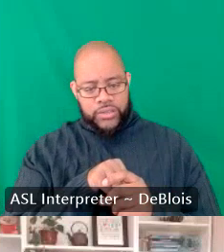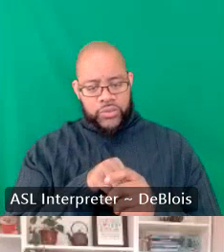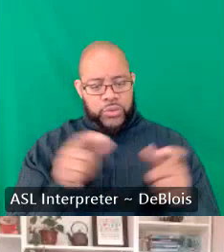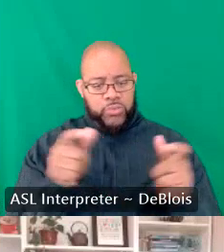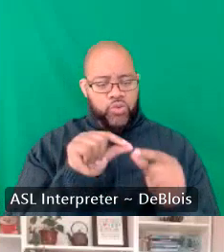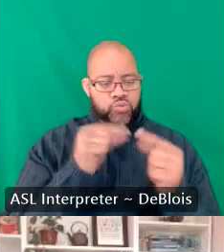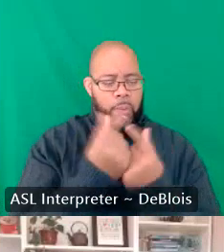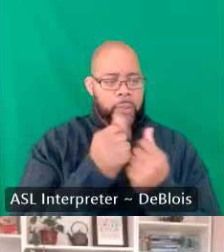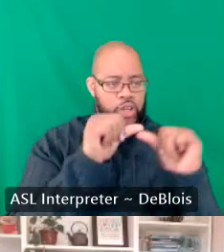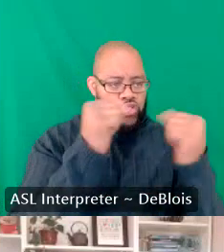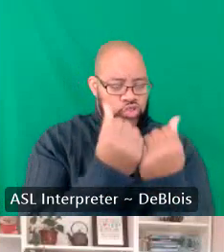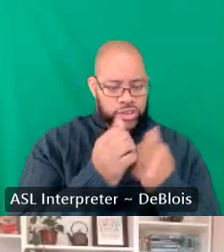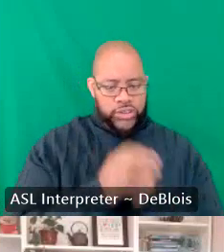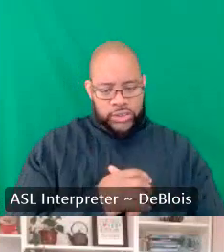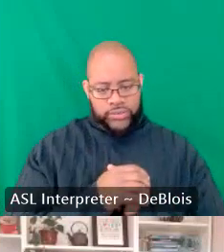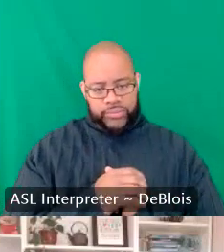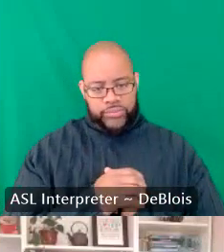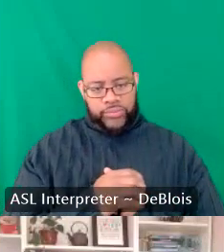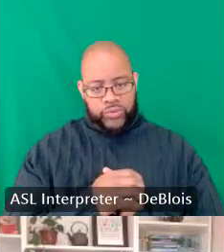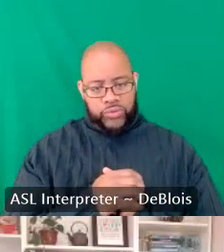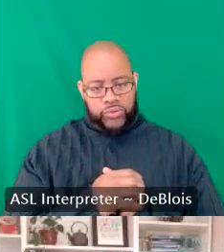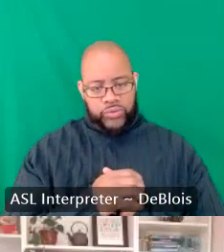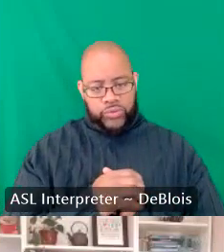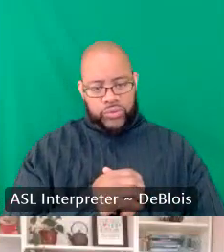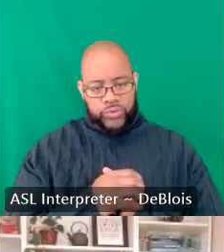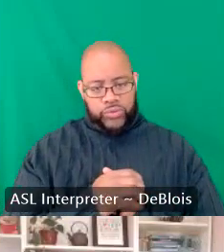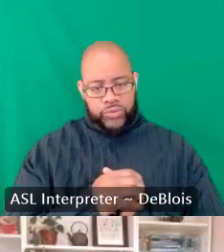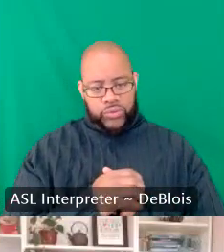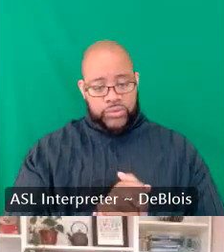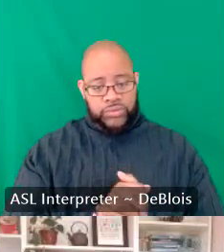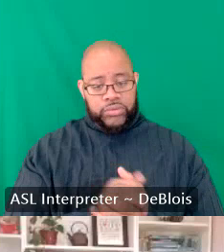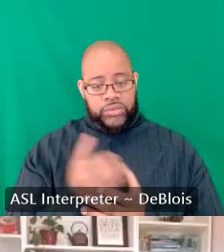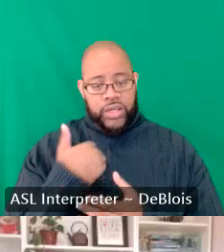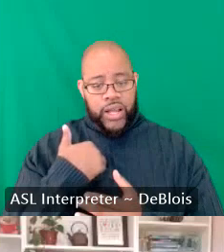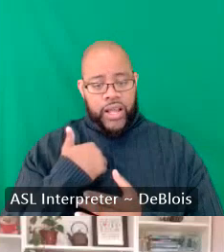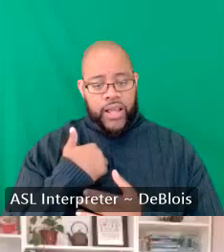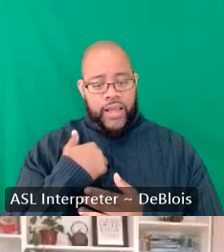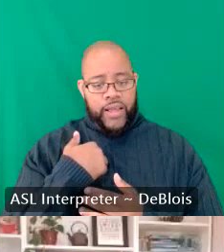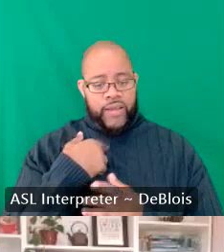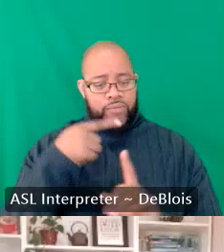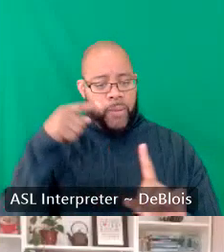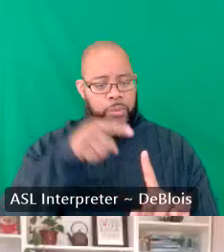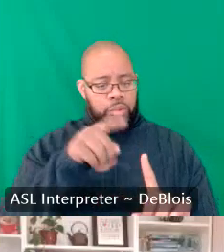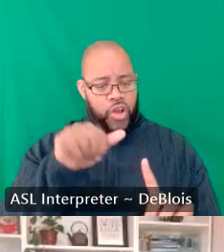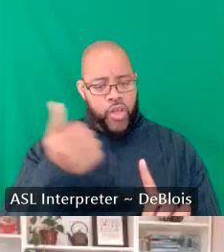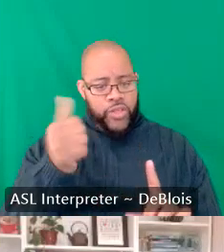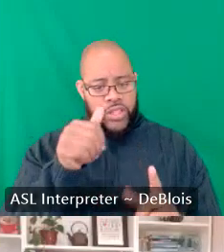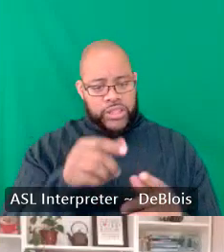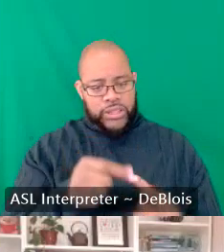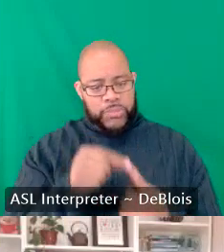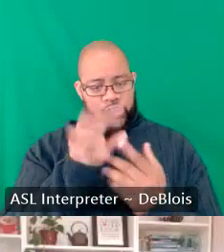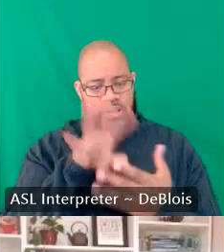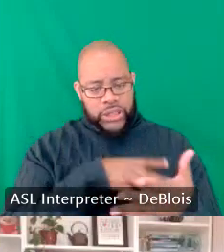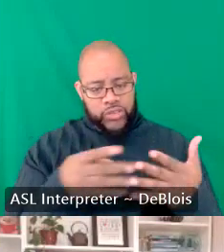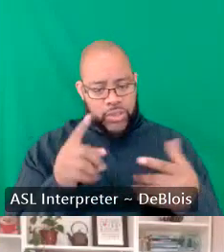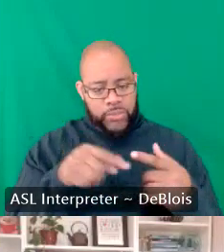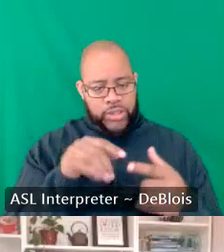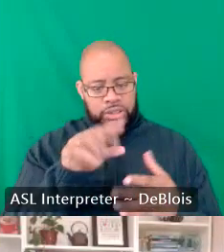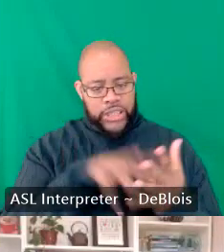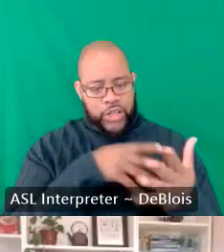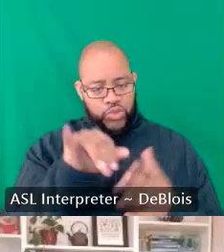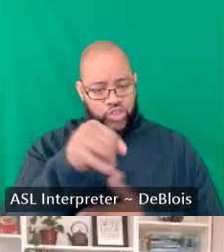of agencies. So, for example, there's a bullet down here on other special schedules about Schedule